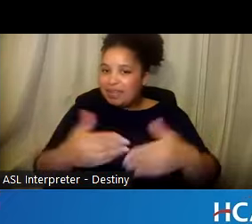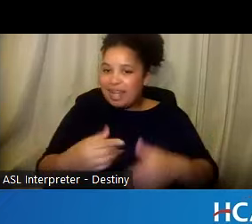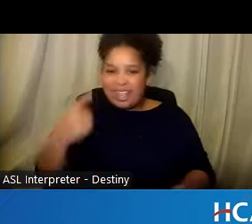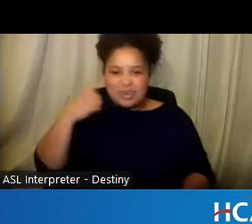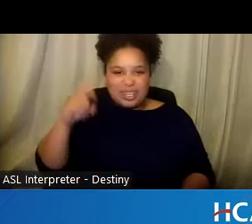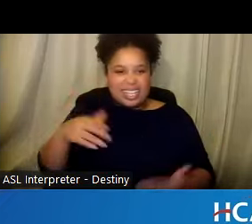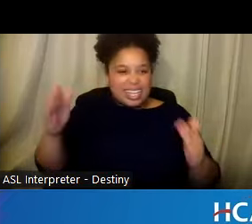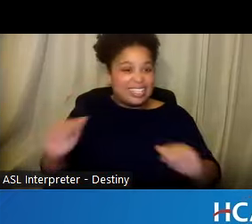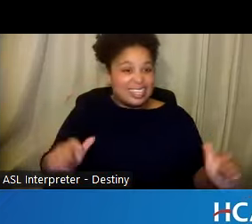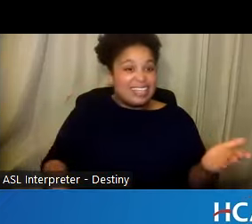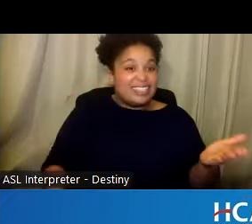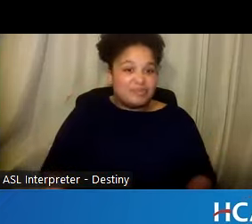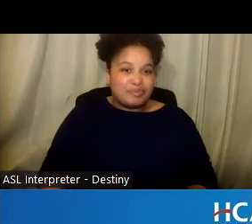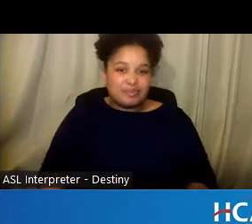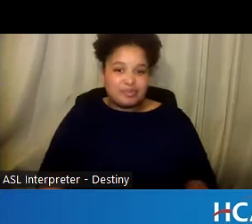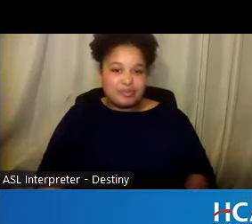next slide.